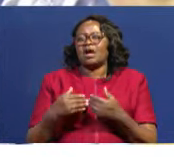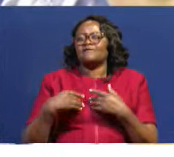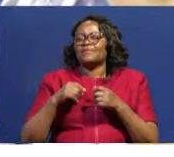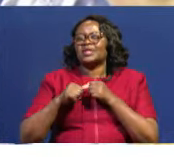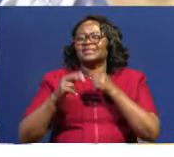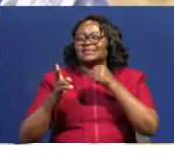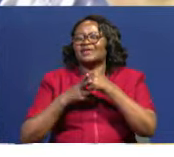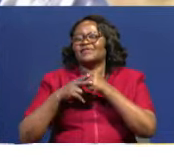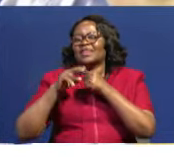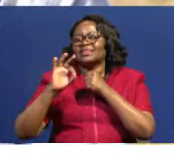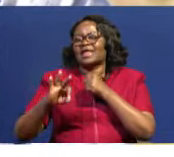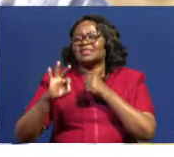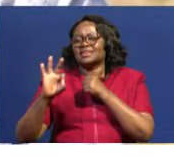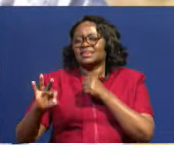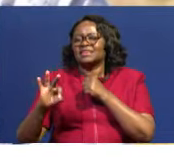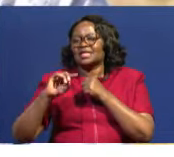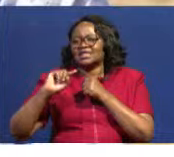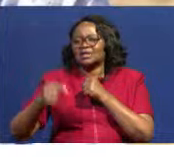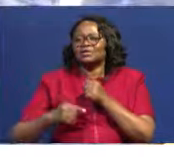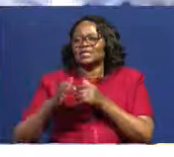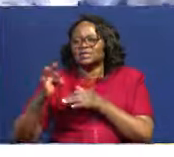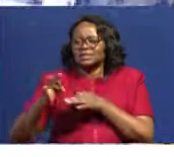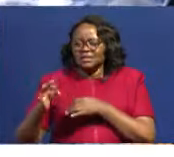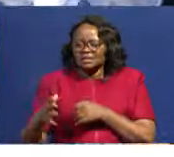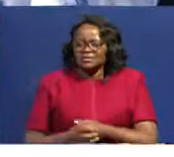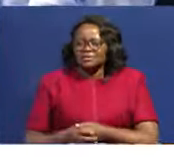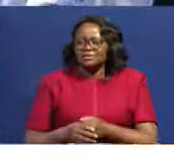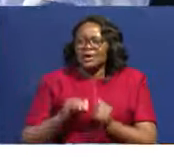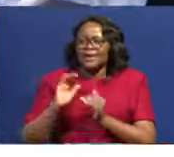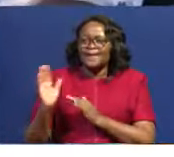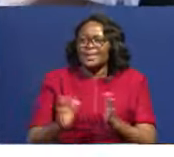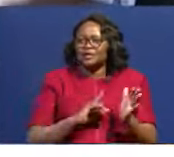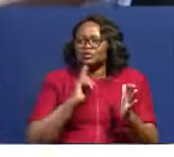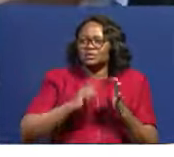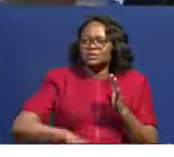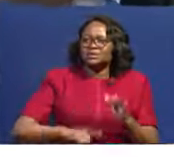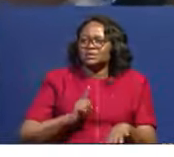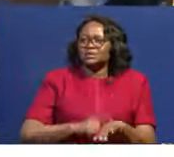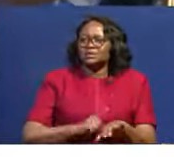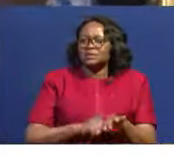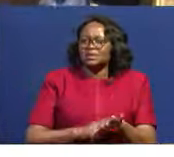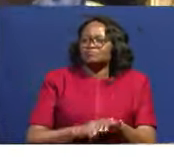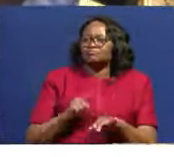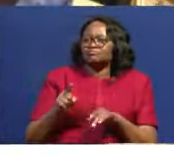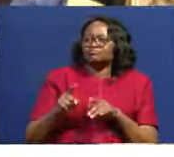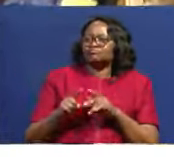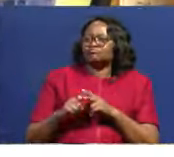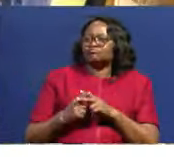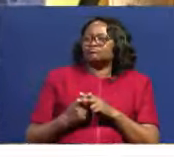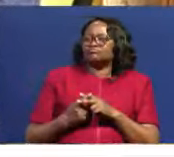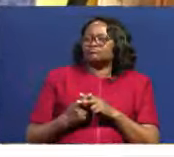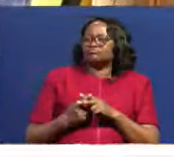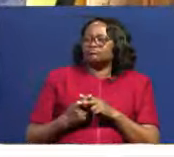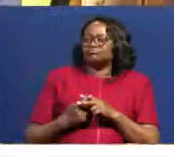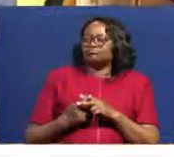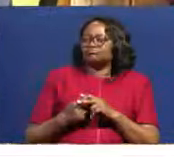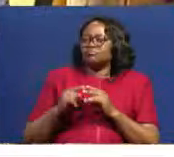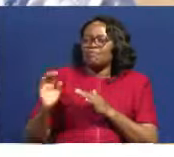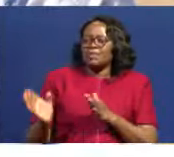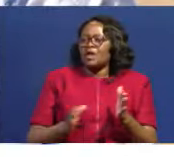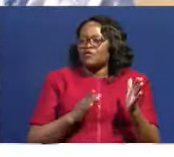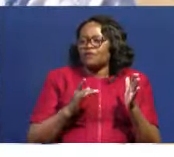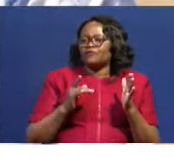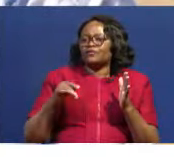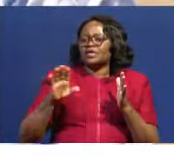to 733,000 acres. Our plan, when the current administration started, the plan was to increase the area under